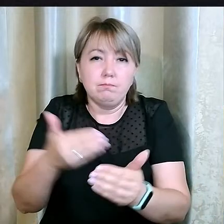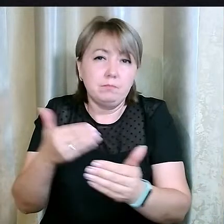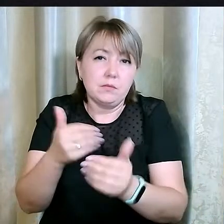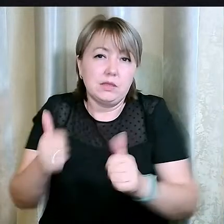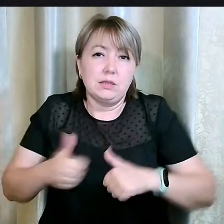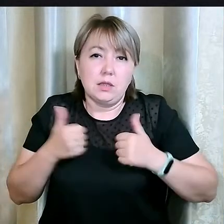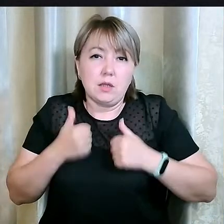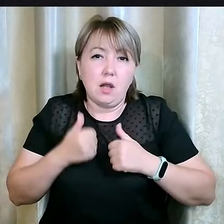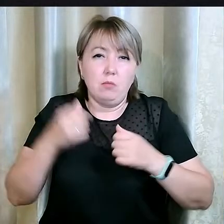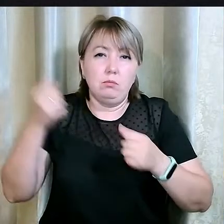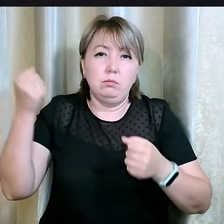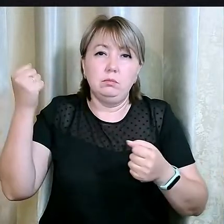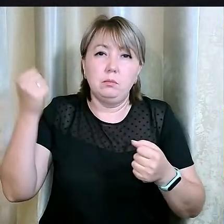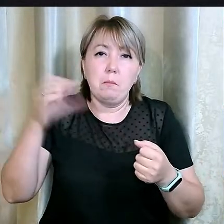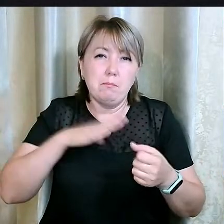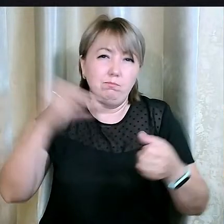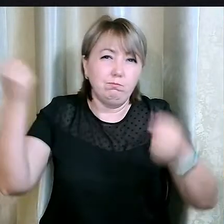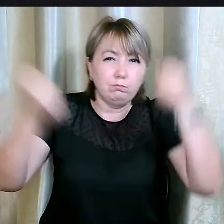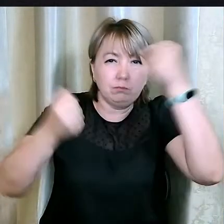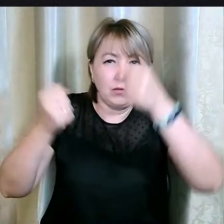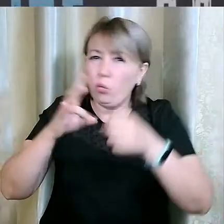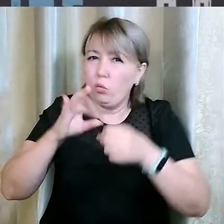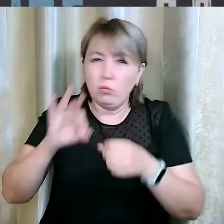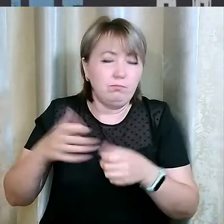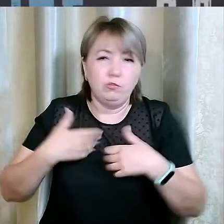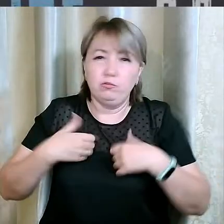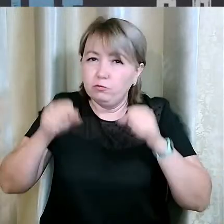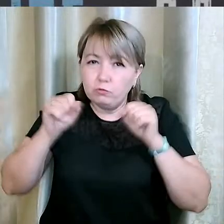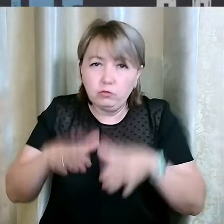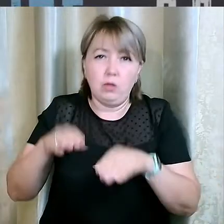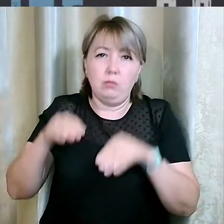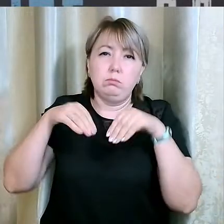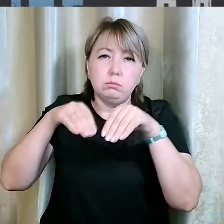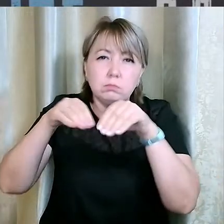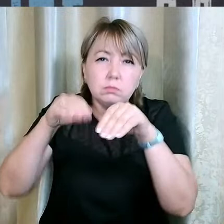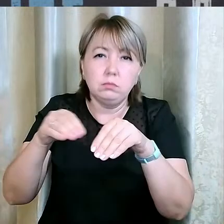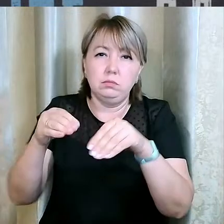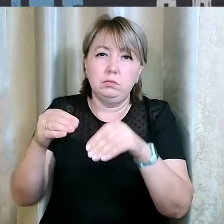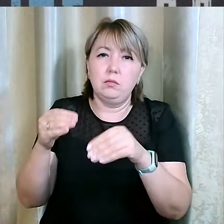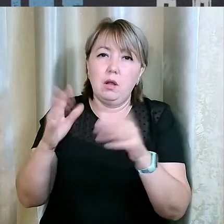under shelling and